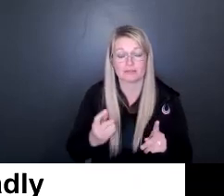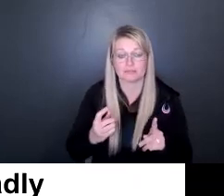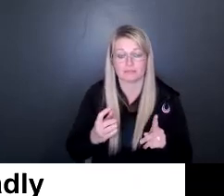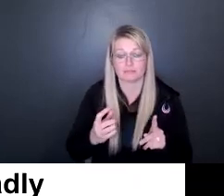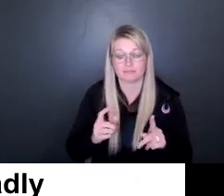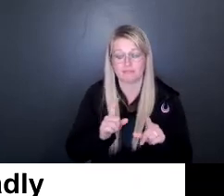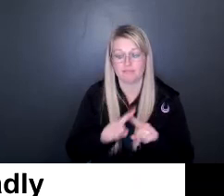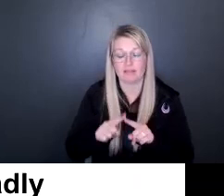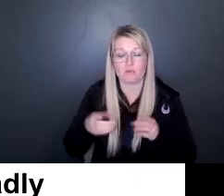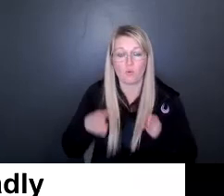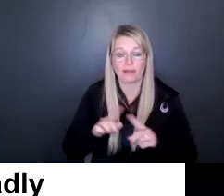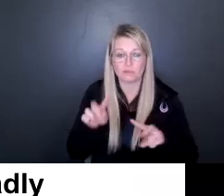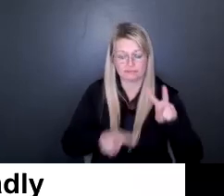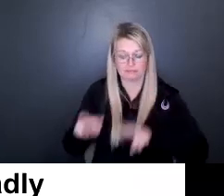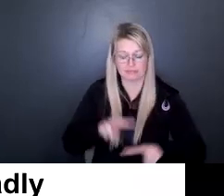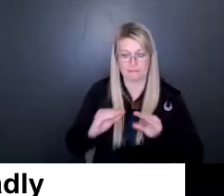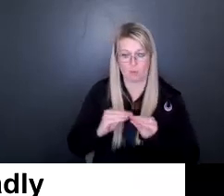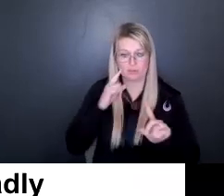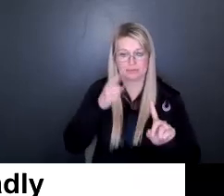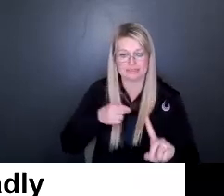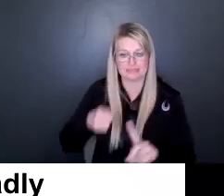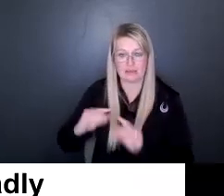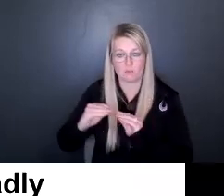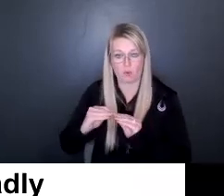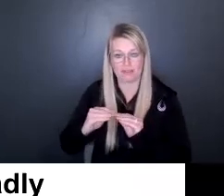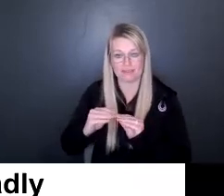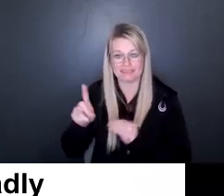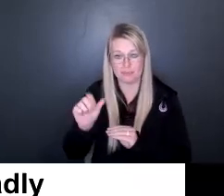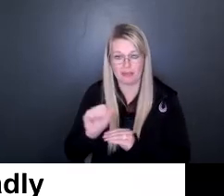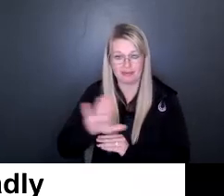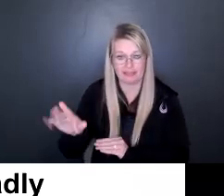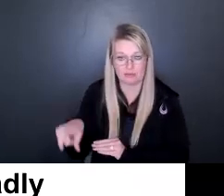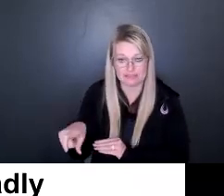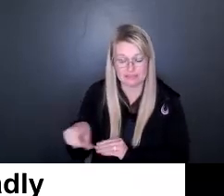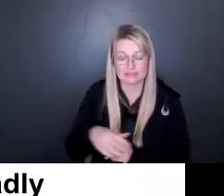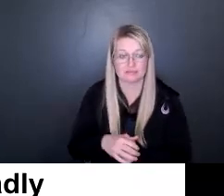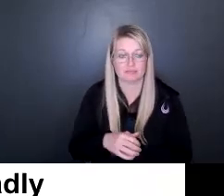to assess more specifically different disability needs.